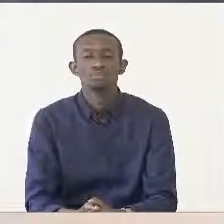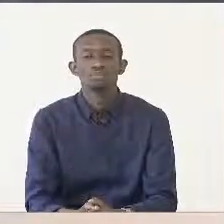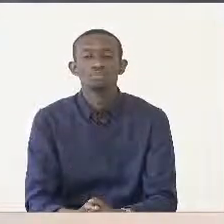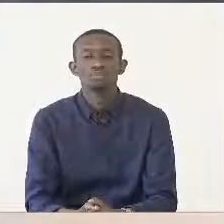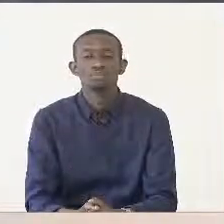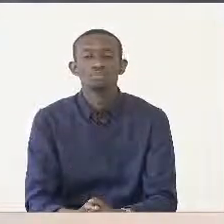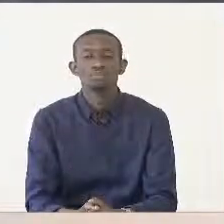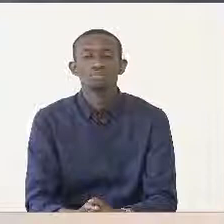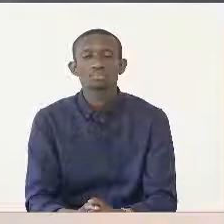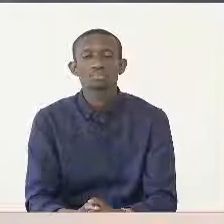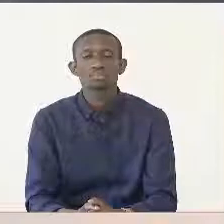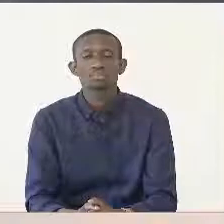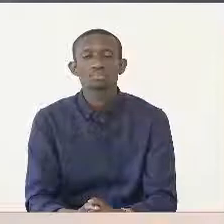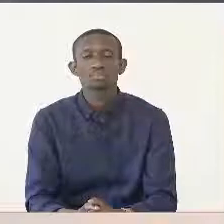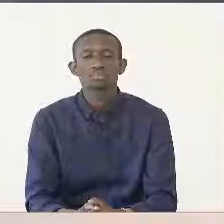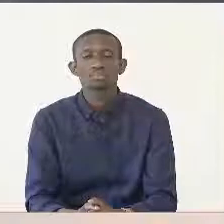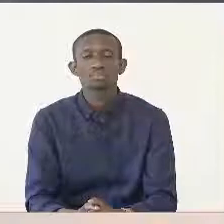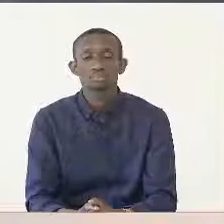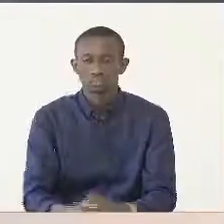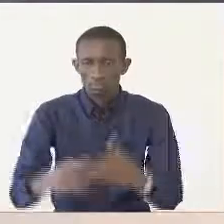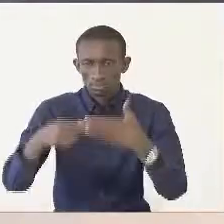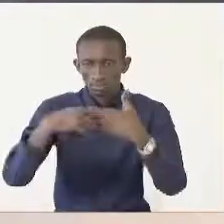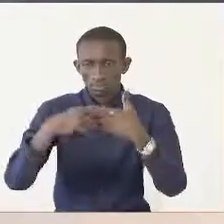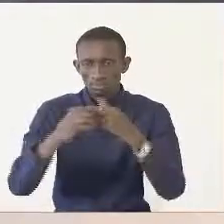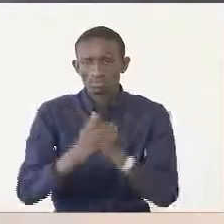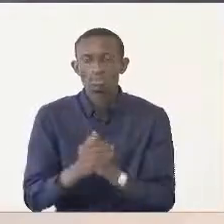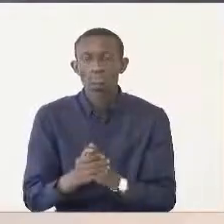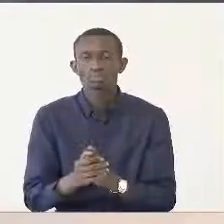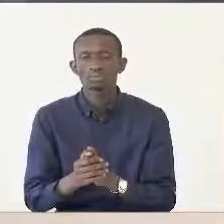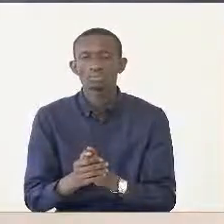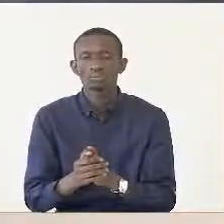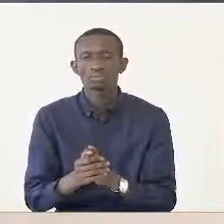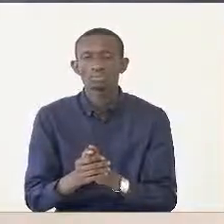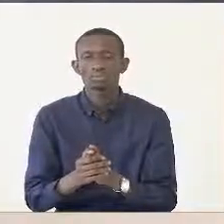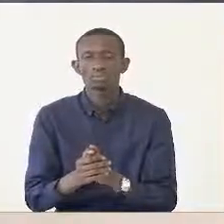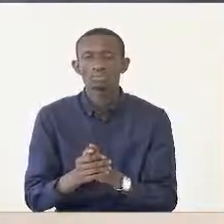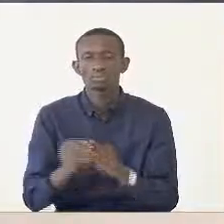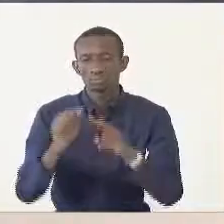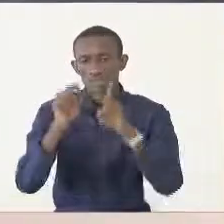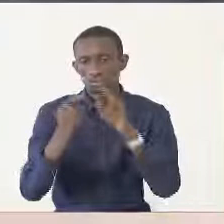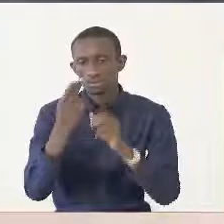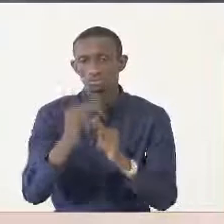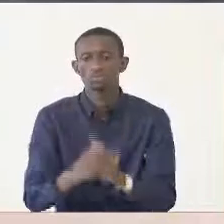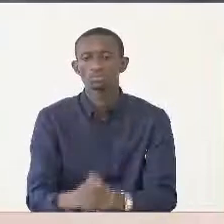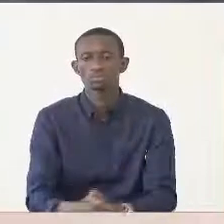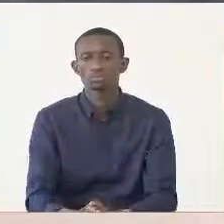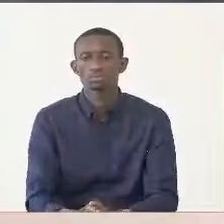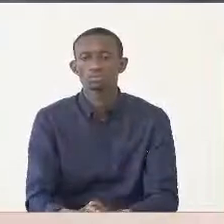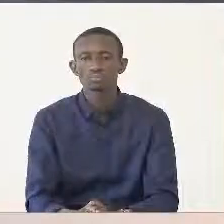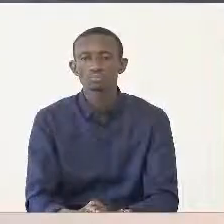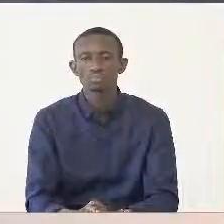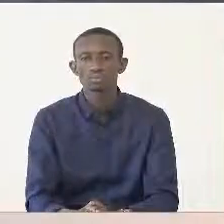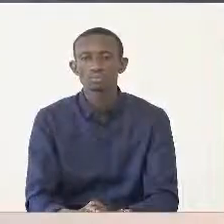that is negative square root 2, and then I use